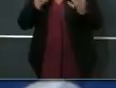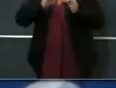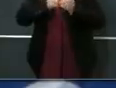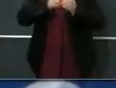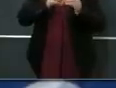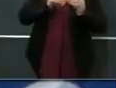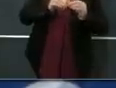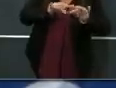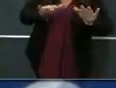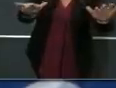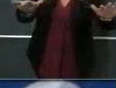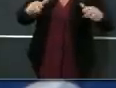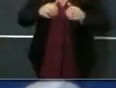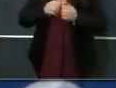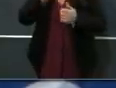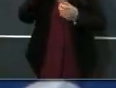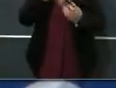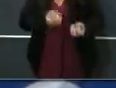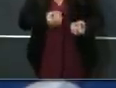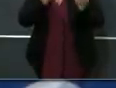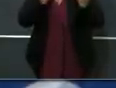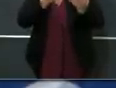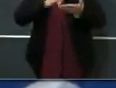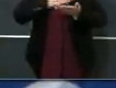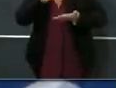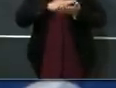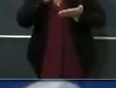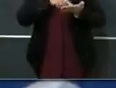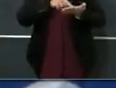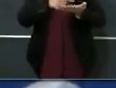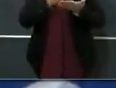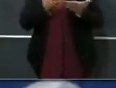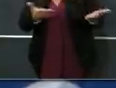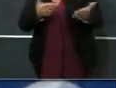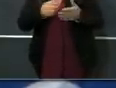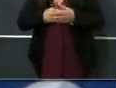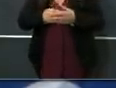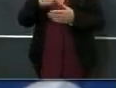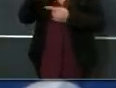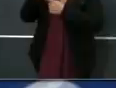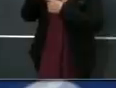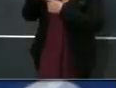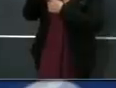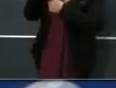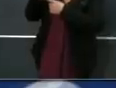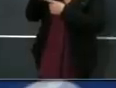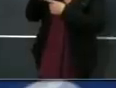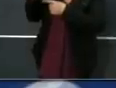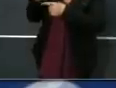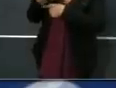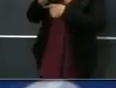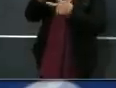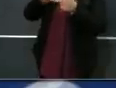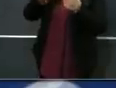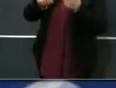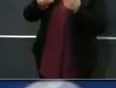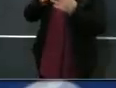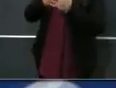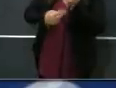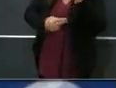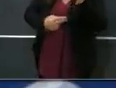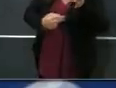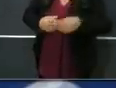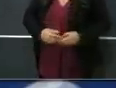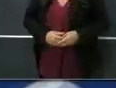and the numbers of devices, and will those also include Wi-Fi hotspots? Yeah, so as you know,